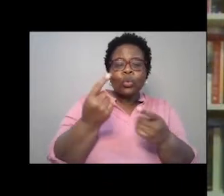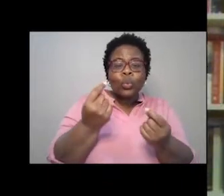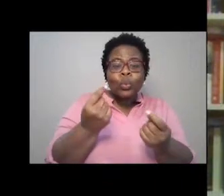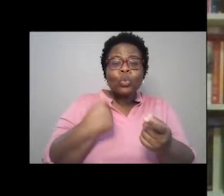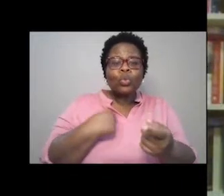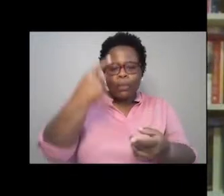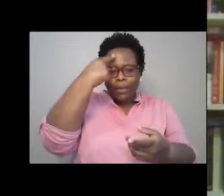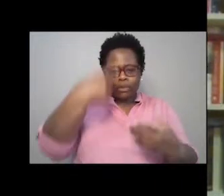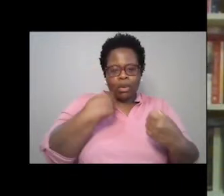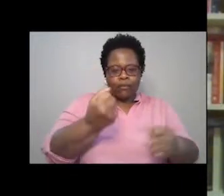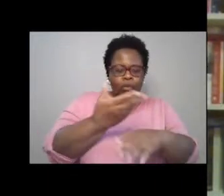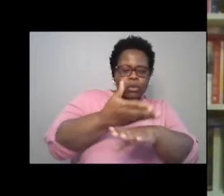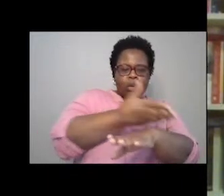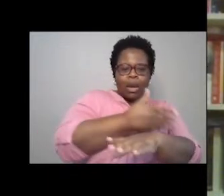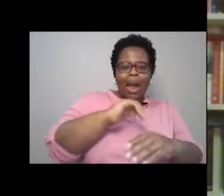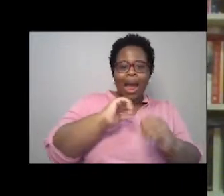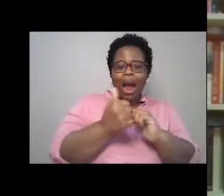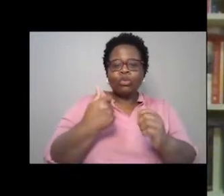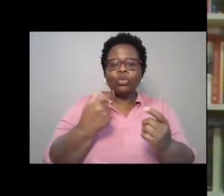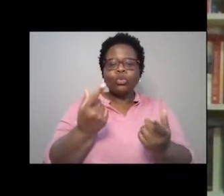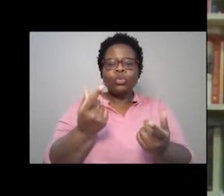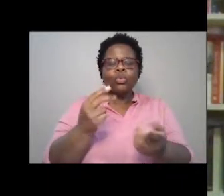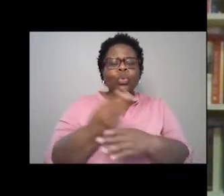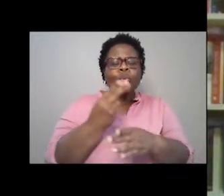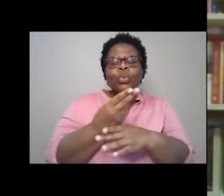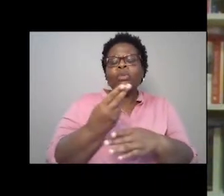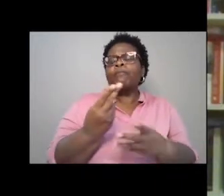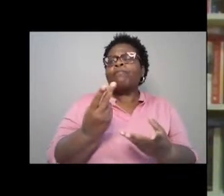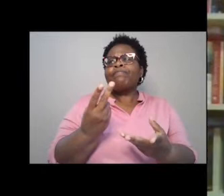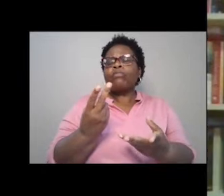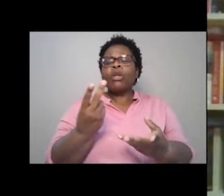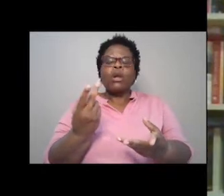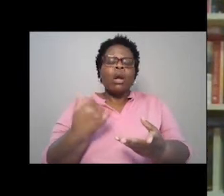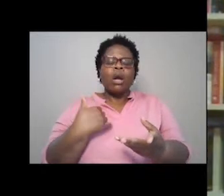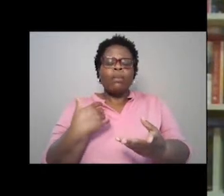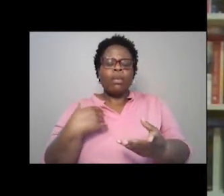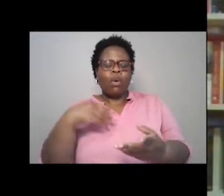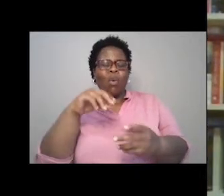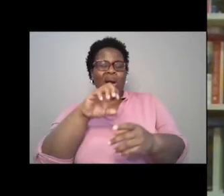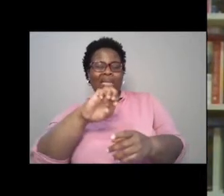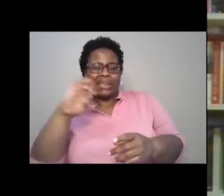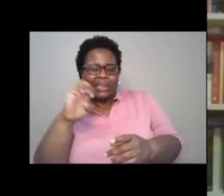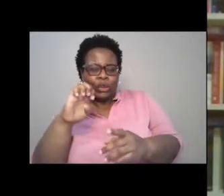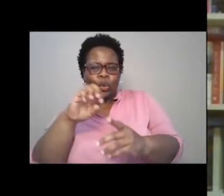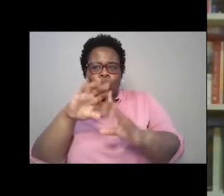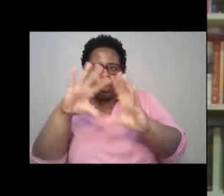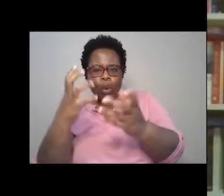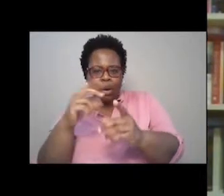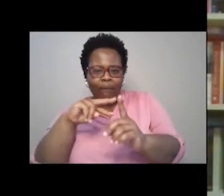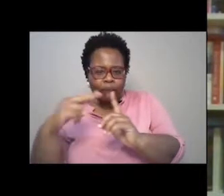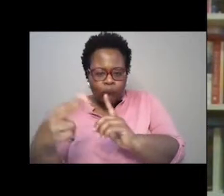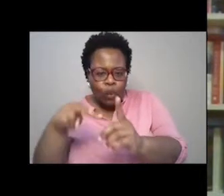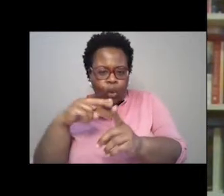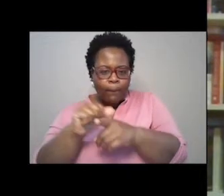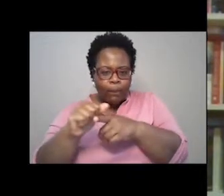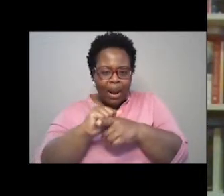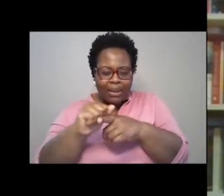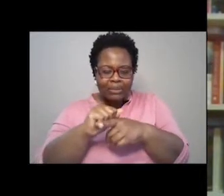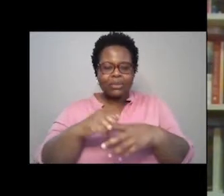include non-Western worldviews in our mental health practice? And so today I'd love to talk